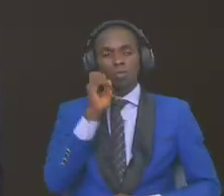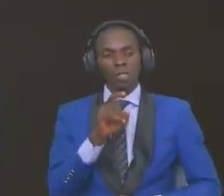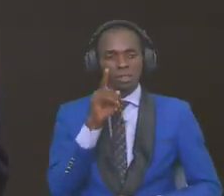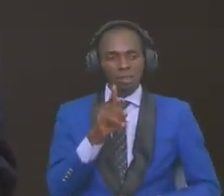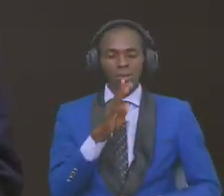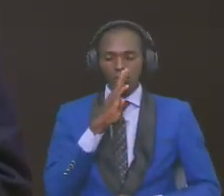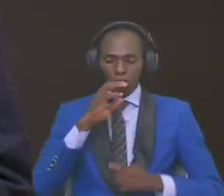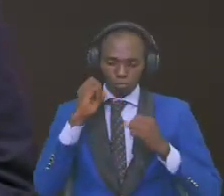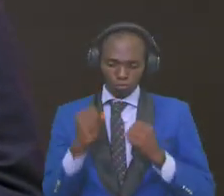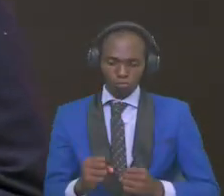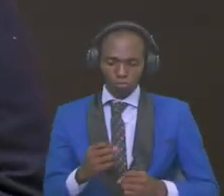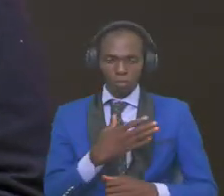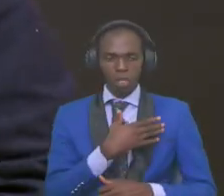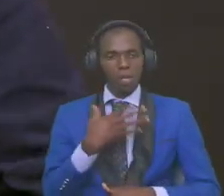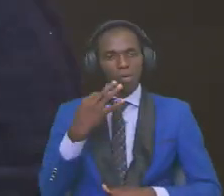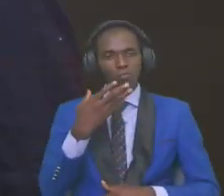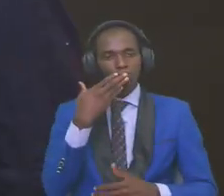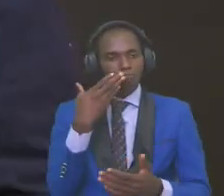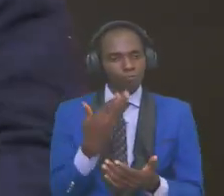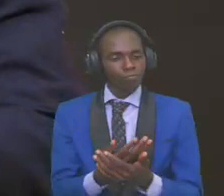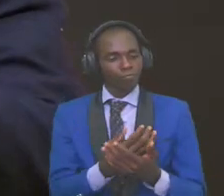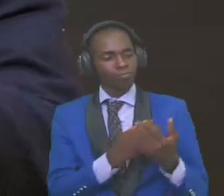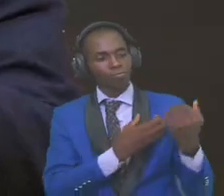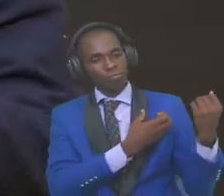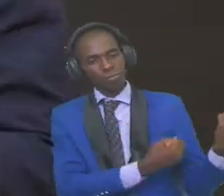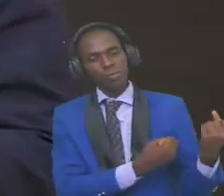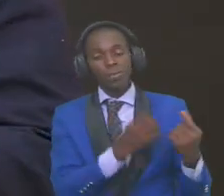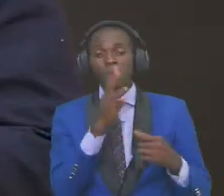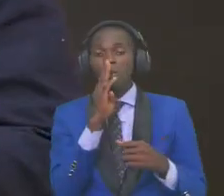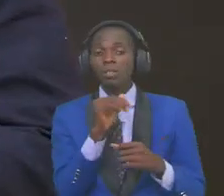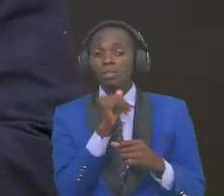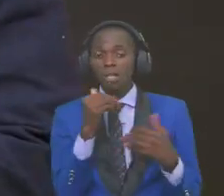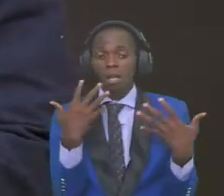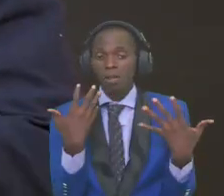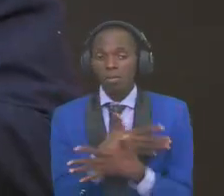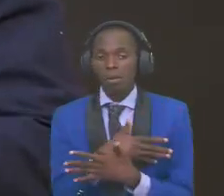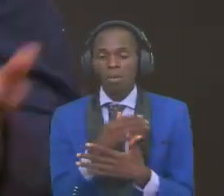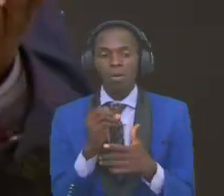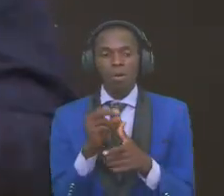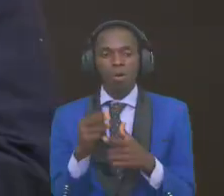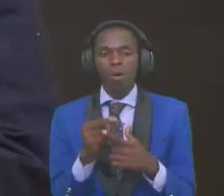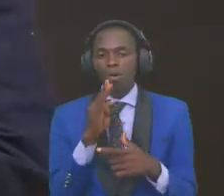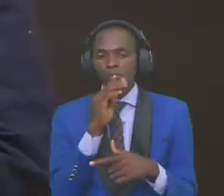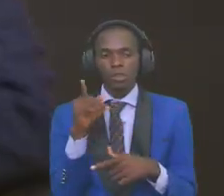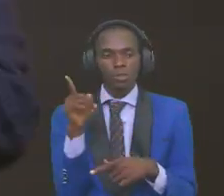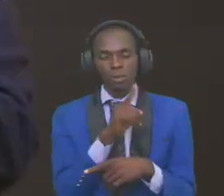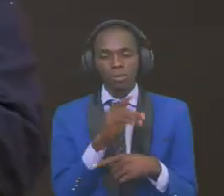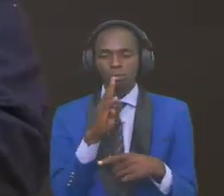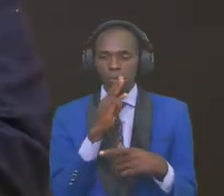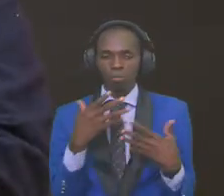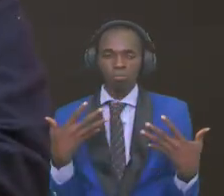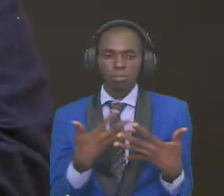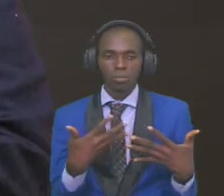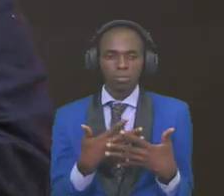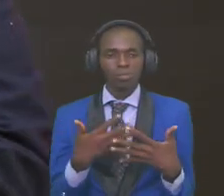strong and of a good courage. Be not afraid, neither be thou dismayed, for